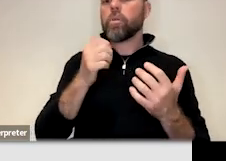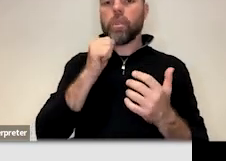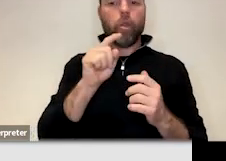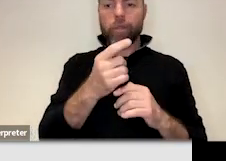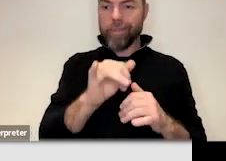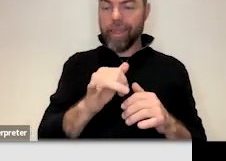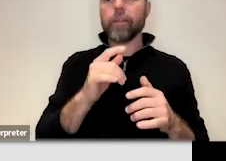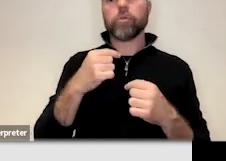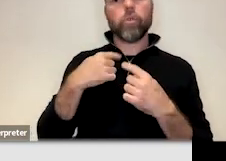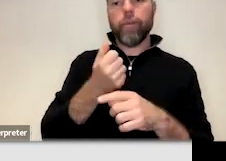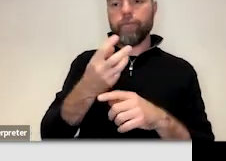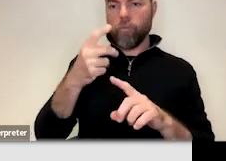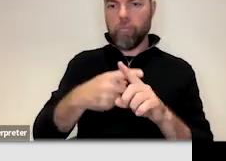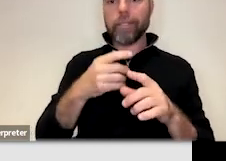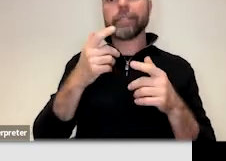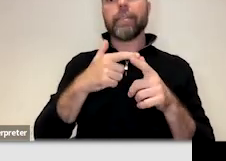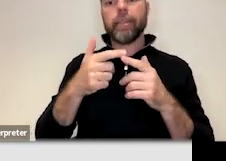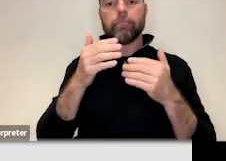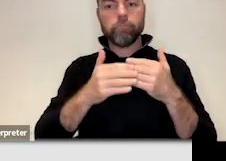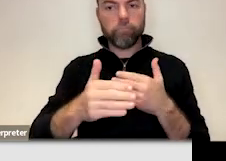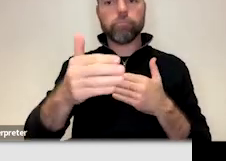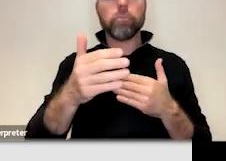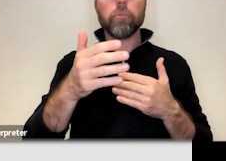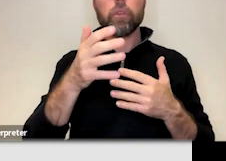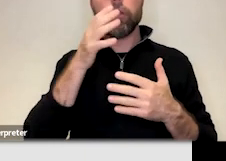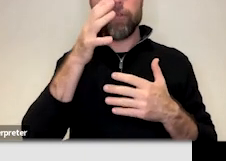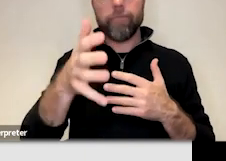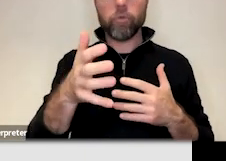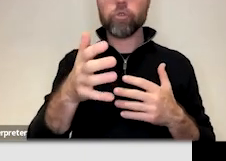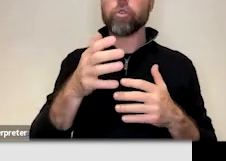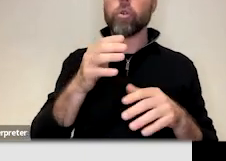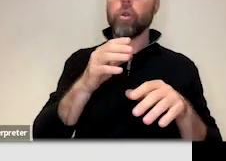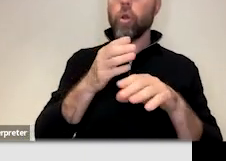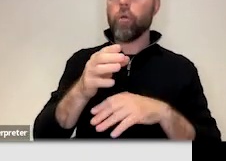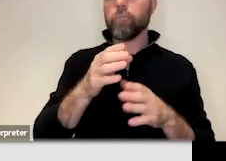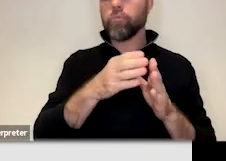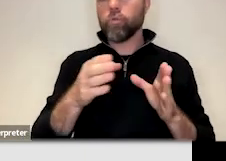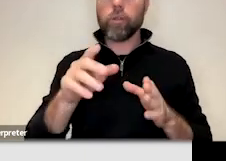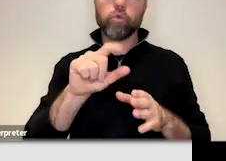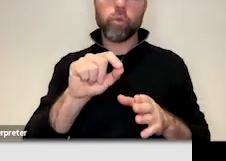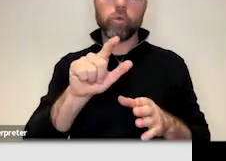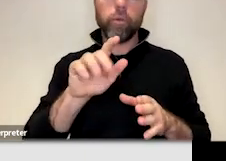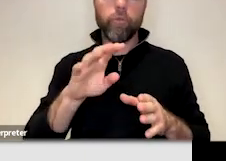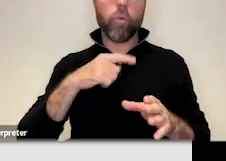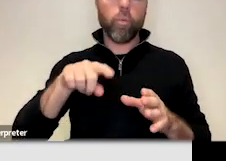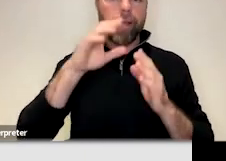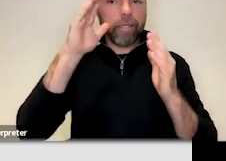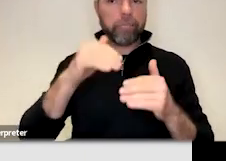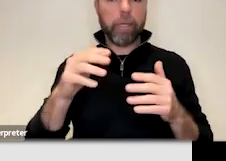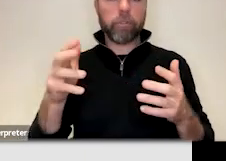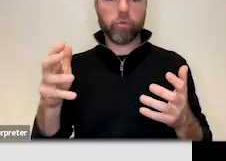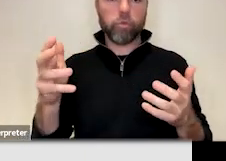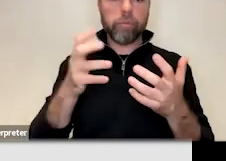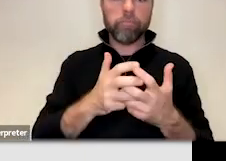over the last several months, and looking ahead at the months in front of us over 2024. We are expecting to integrate